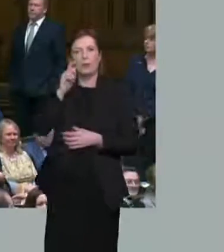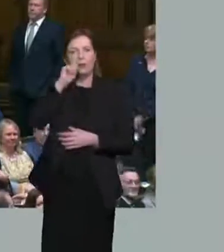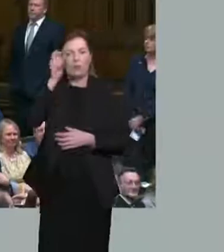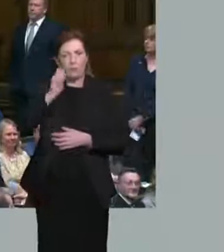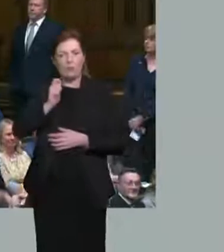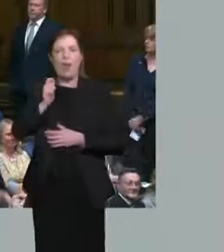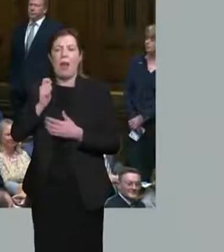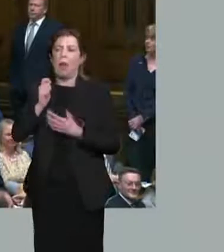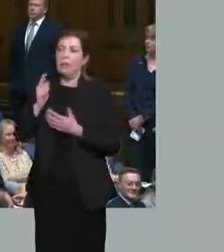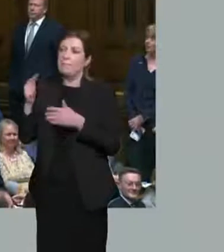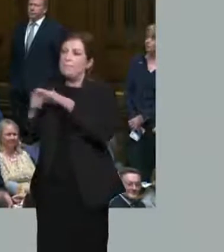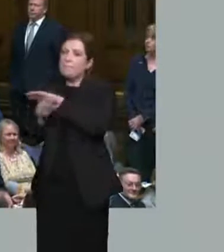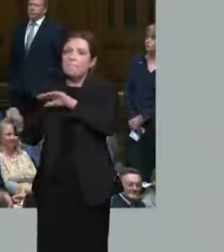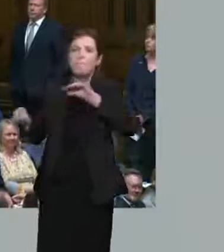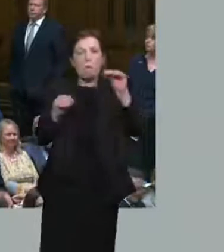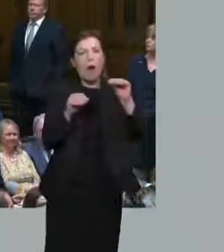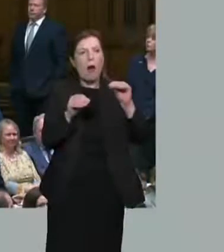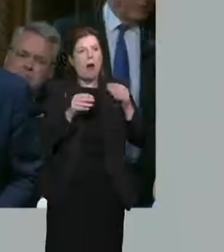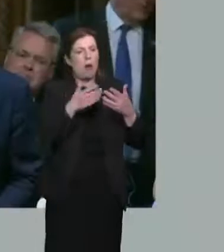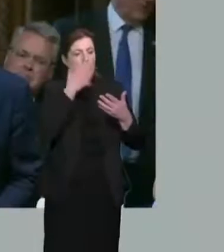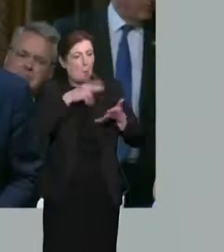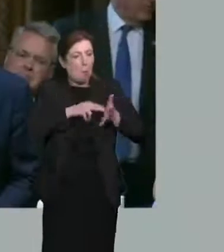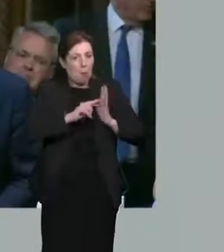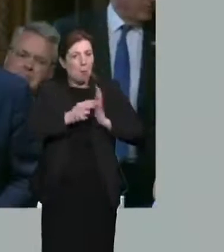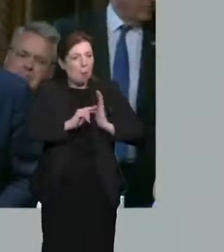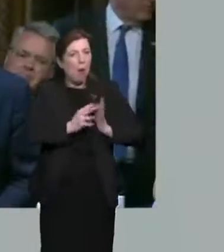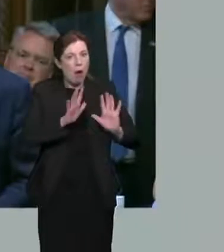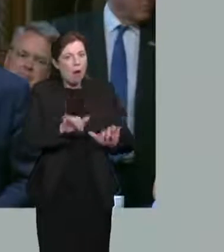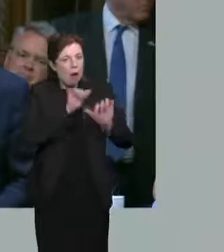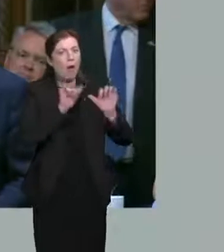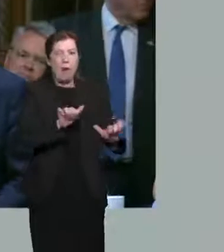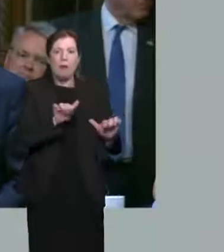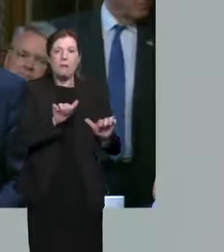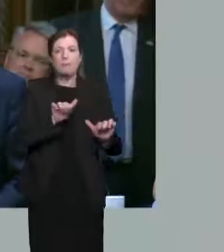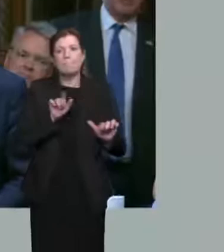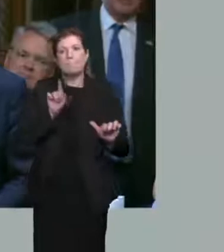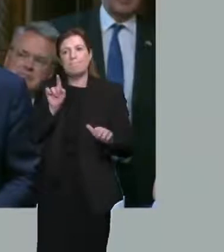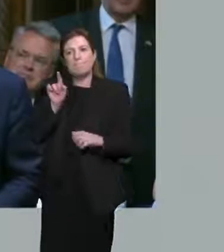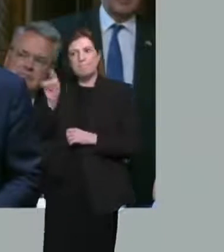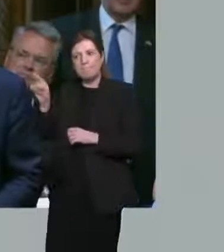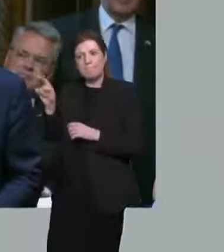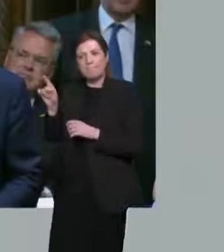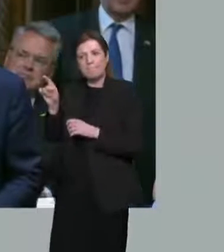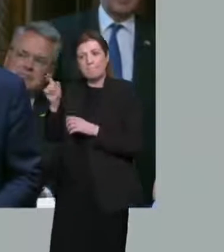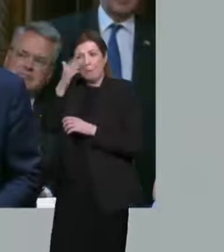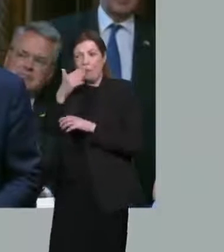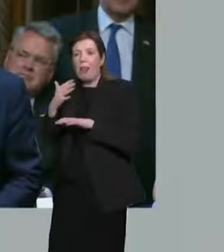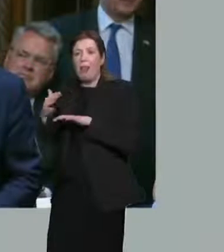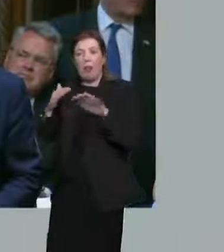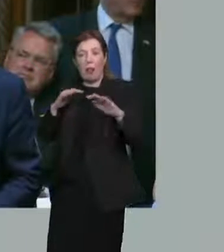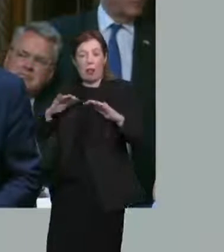refugee response. But in the weeks since these improved measures, numbers fleeing Putin's invasion have sadly